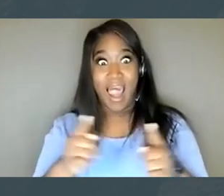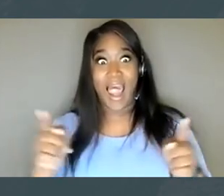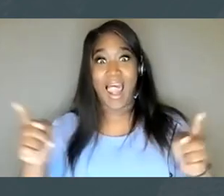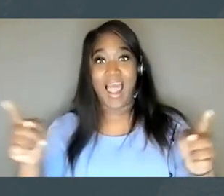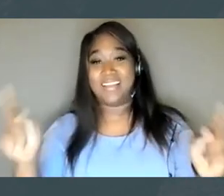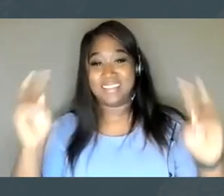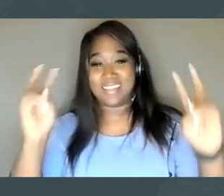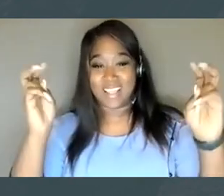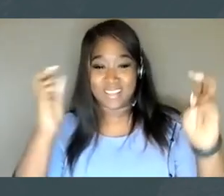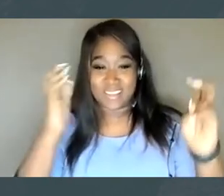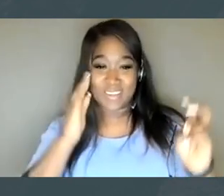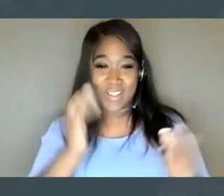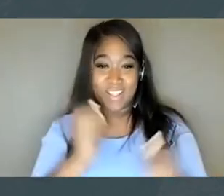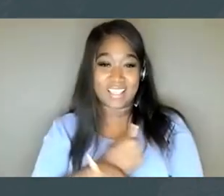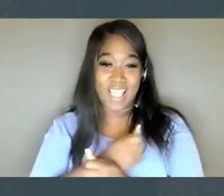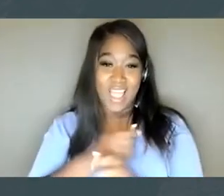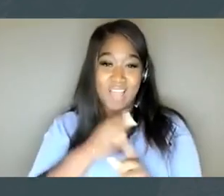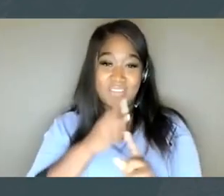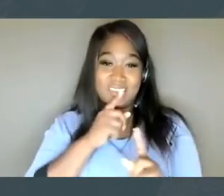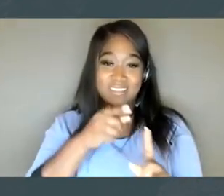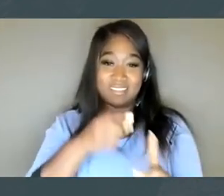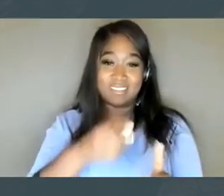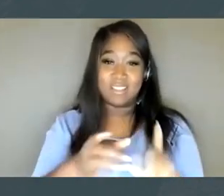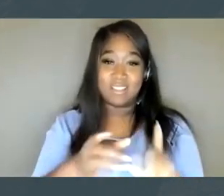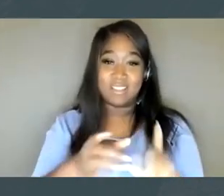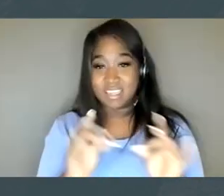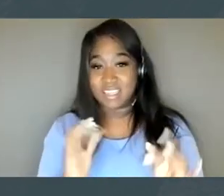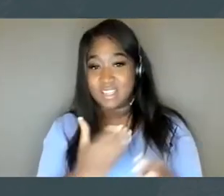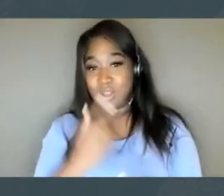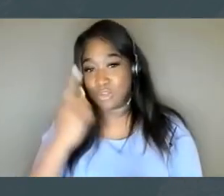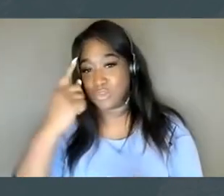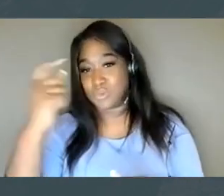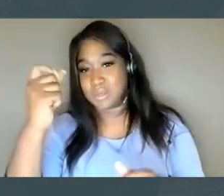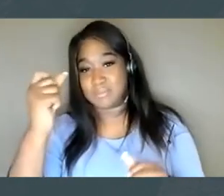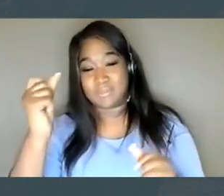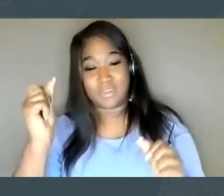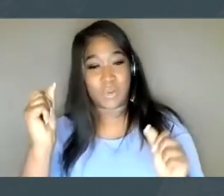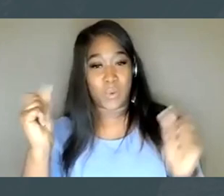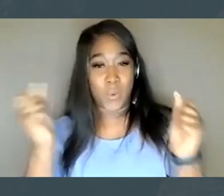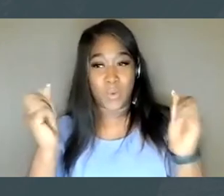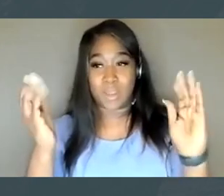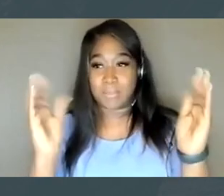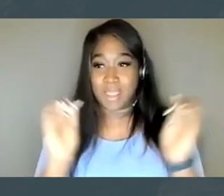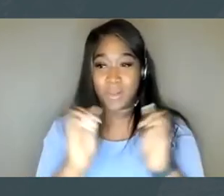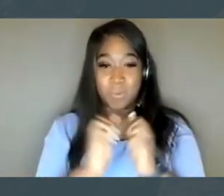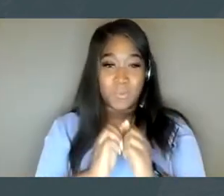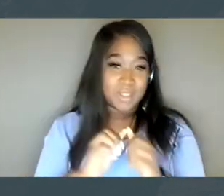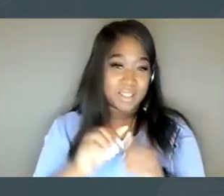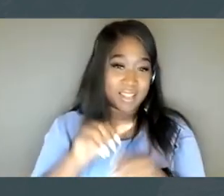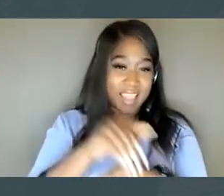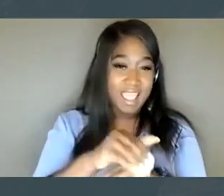our dreams are colder than your nights and all this. So it hit me afterwards. But and I also wanted